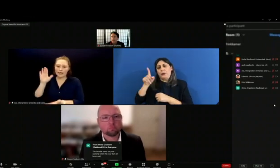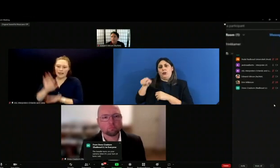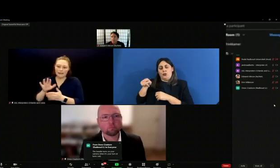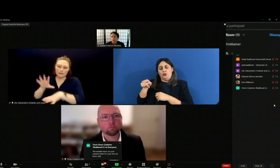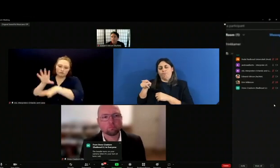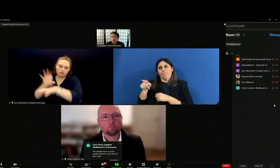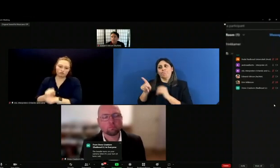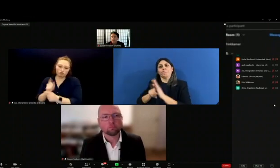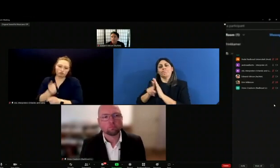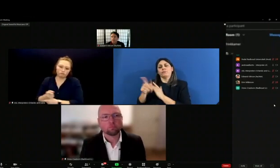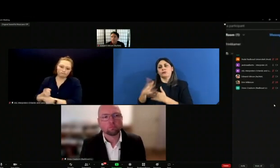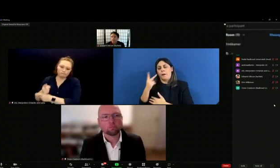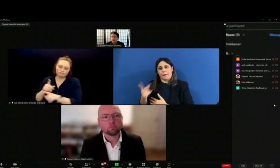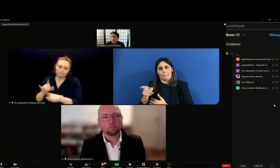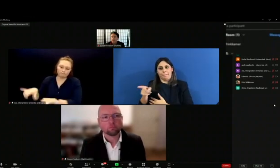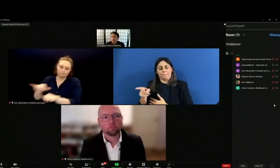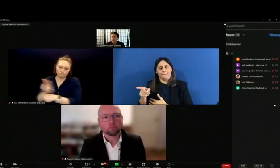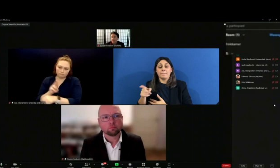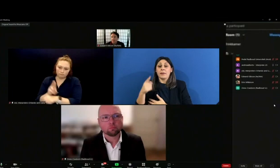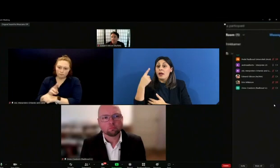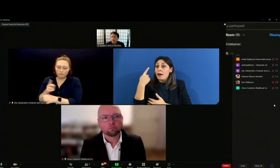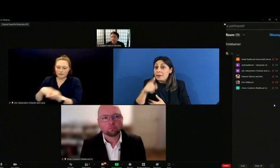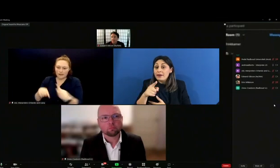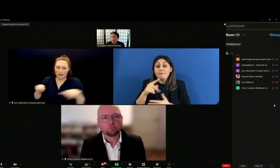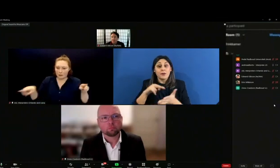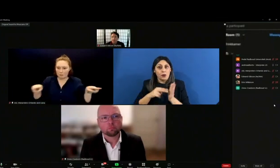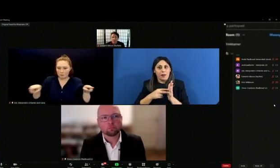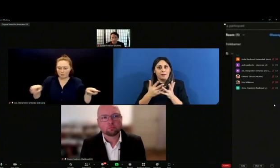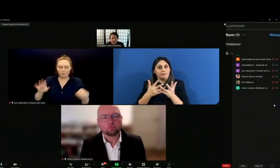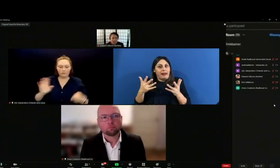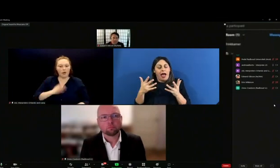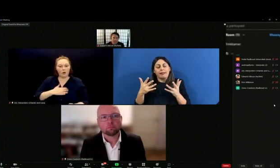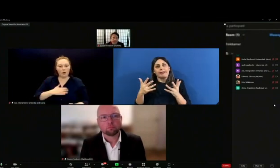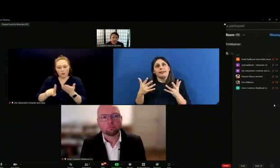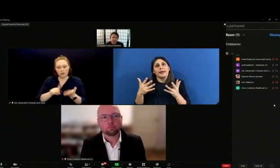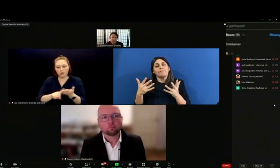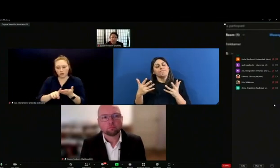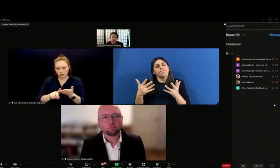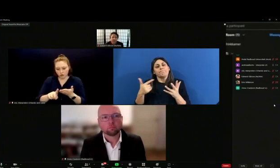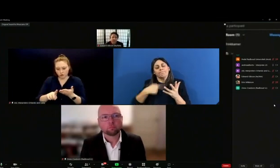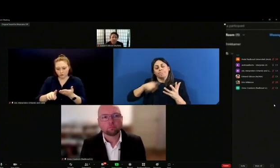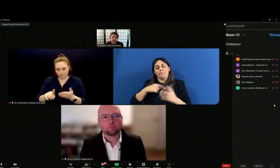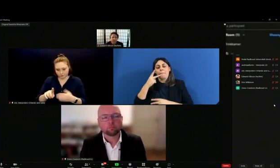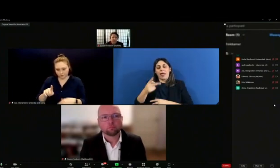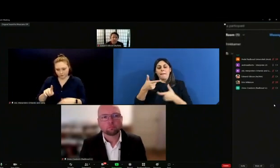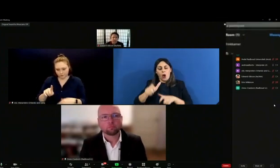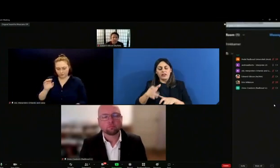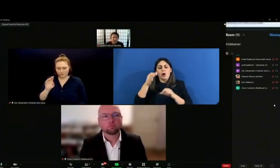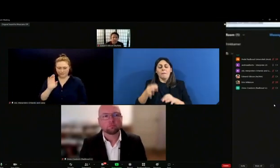sign. And in our research, indeed, in my research, this